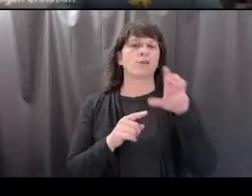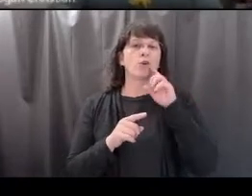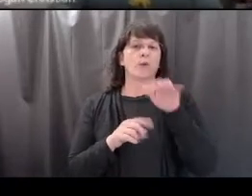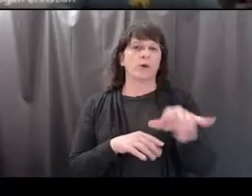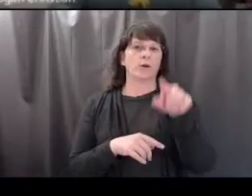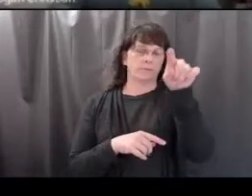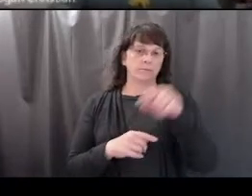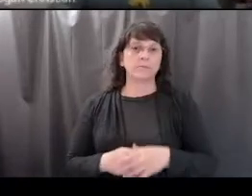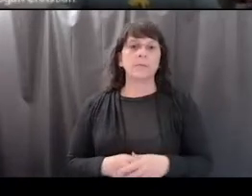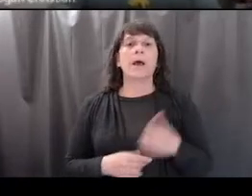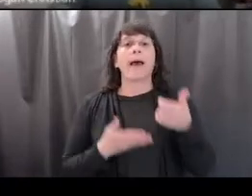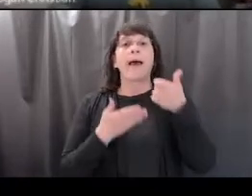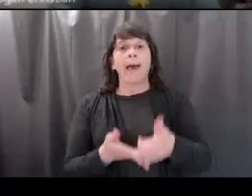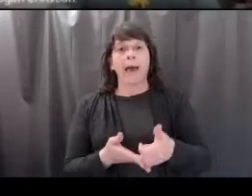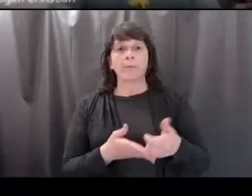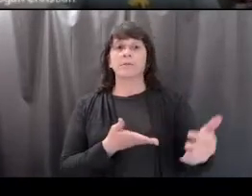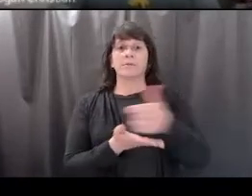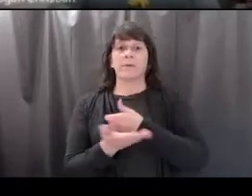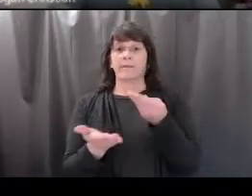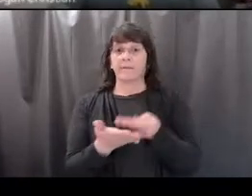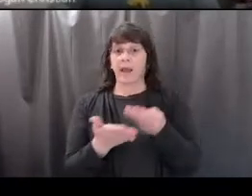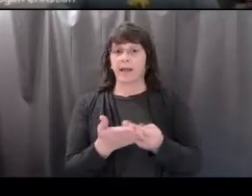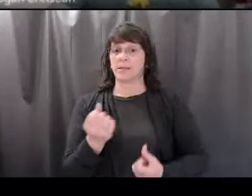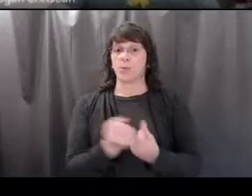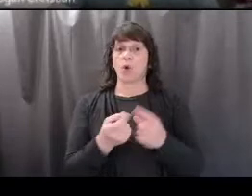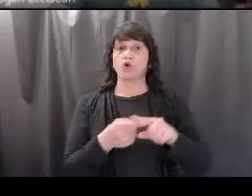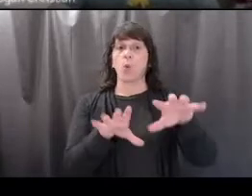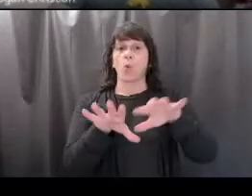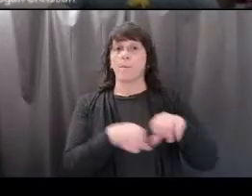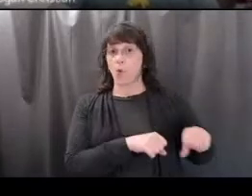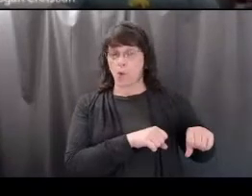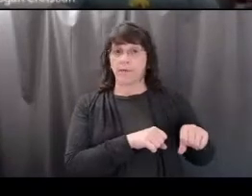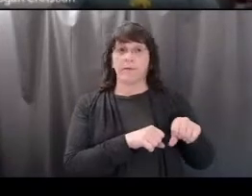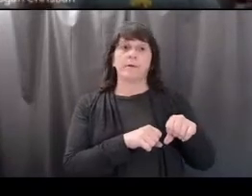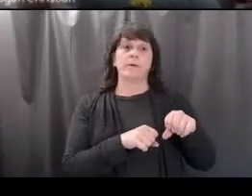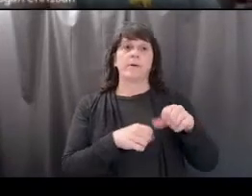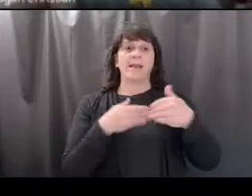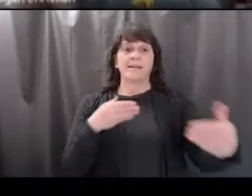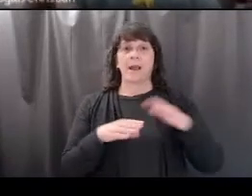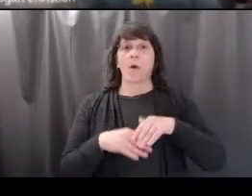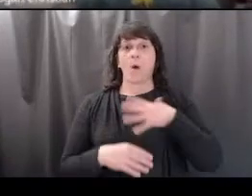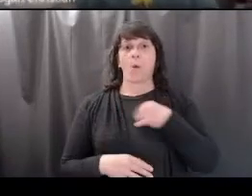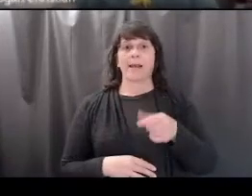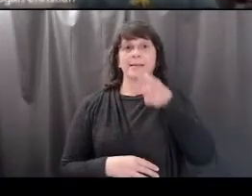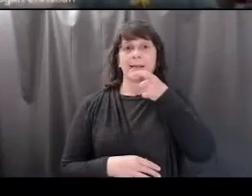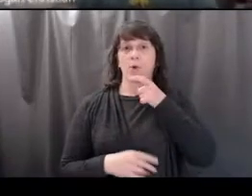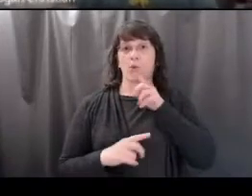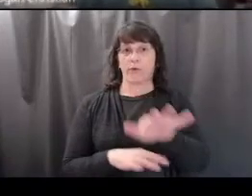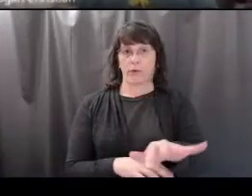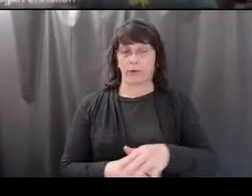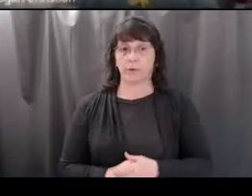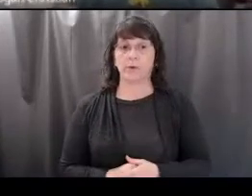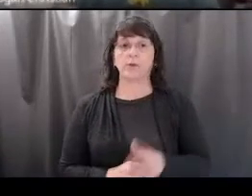from us, helped gather funding and support to remove a dam on the White Salmon River, which is a tributary of the Columbia